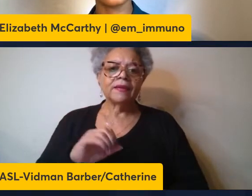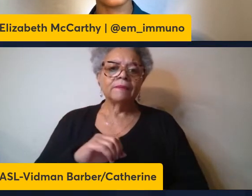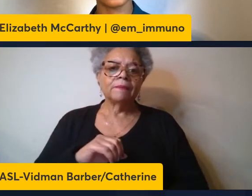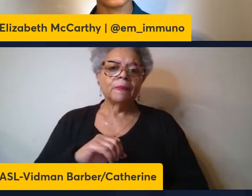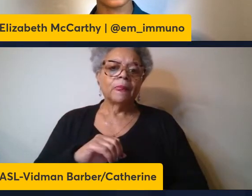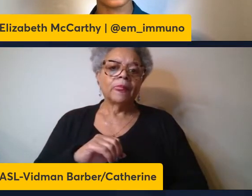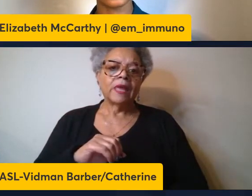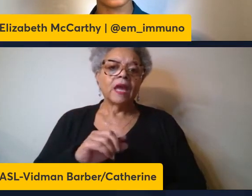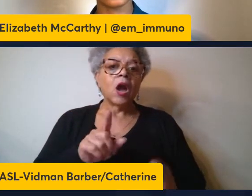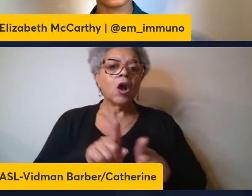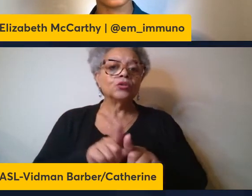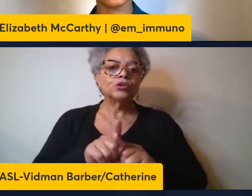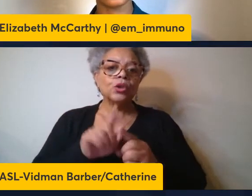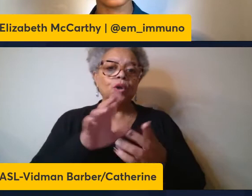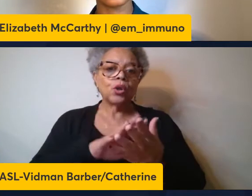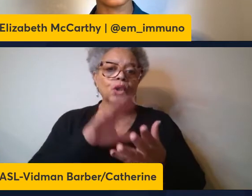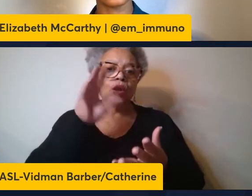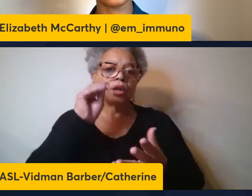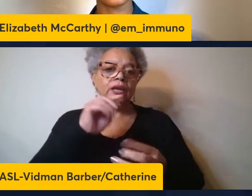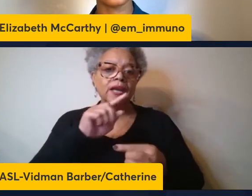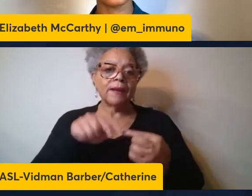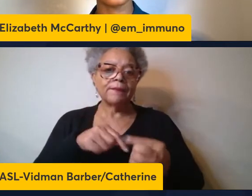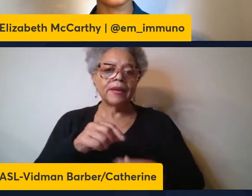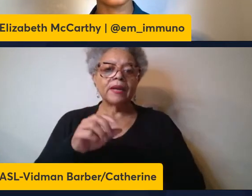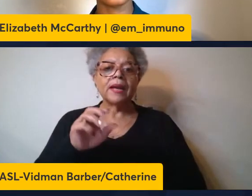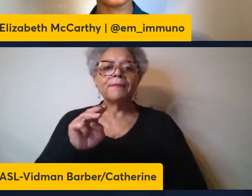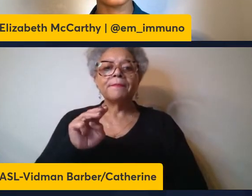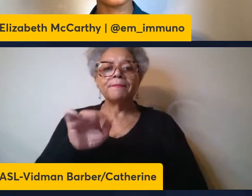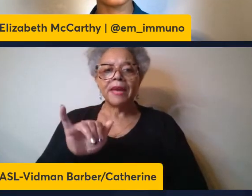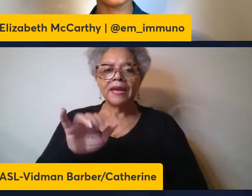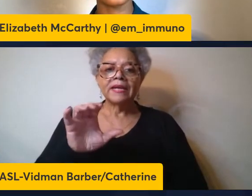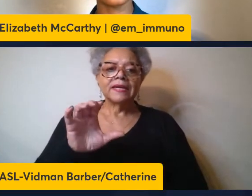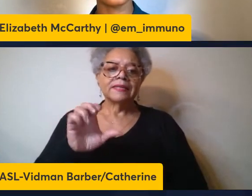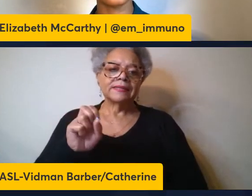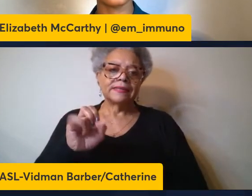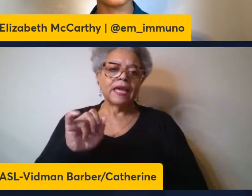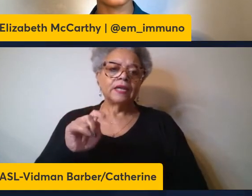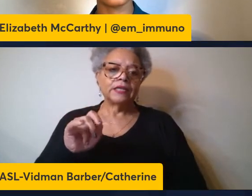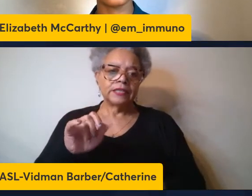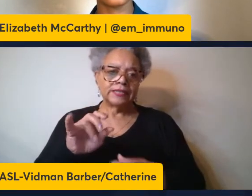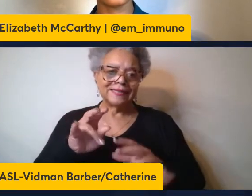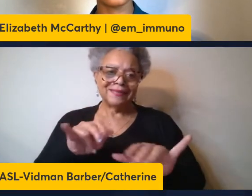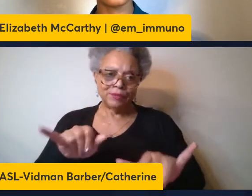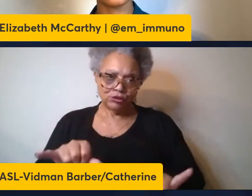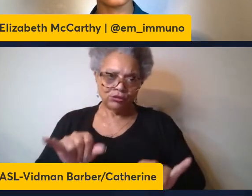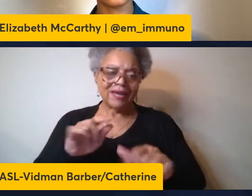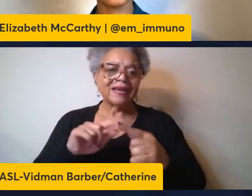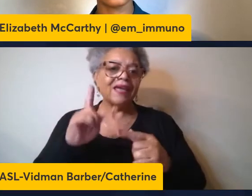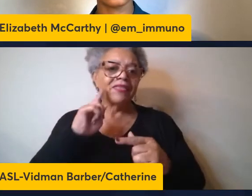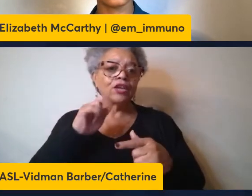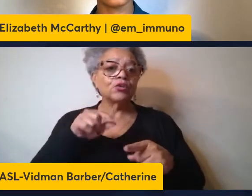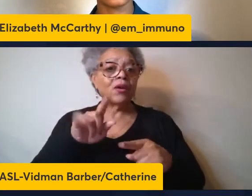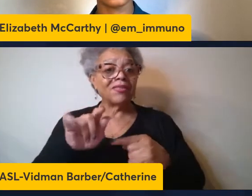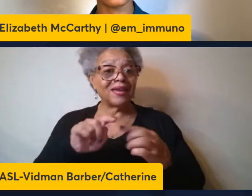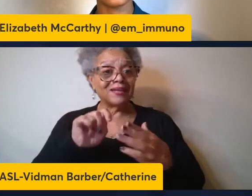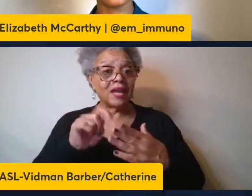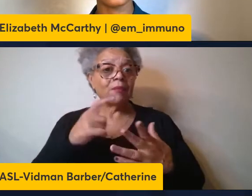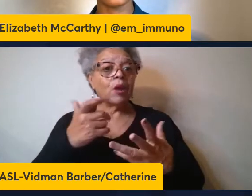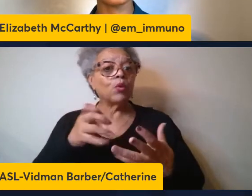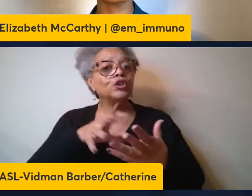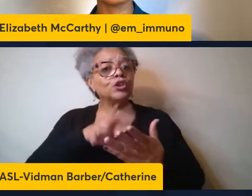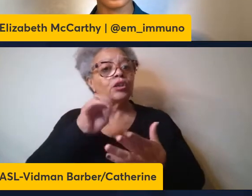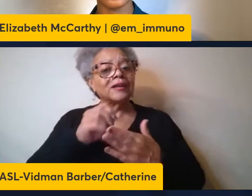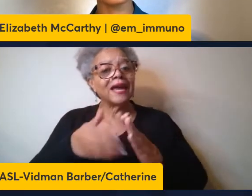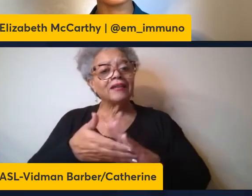and also learning about mass cytometry. And so I think at that point I wanted to learn how to generate those